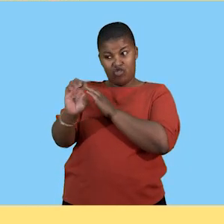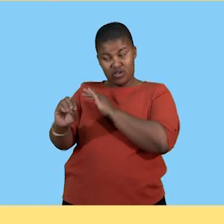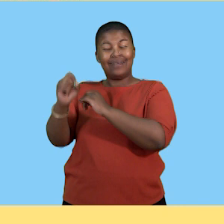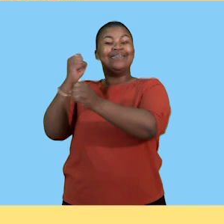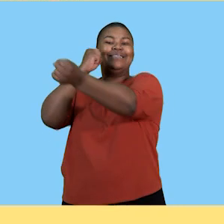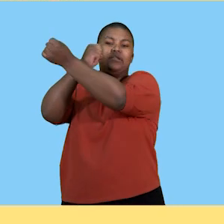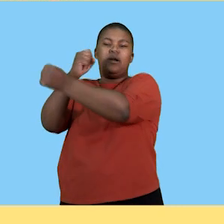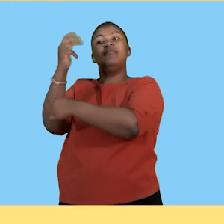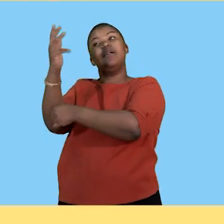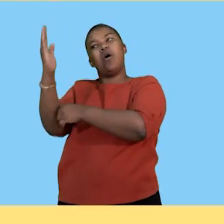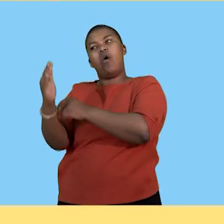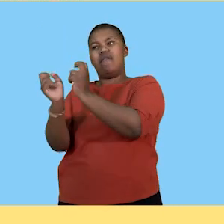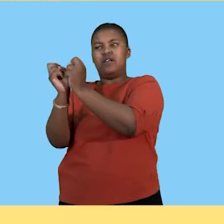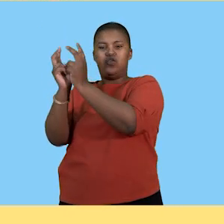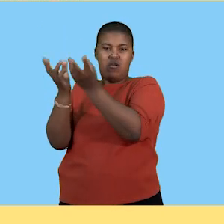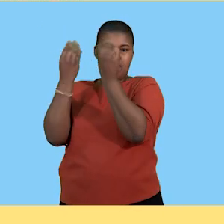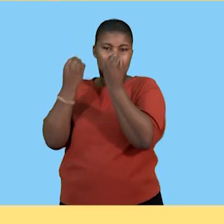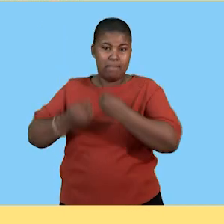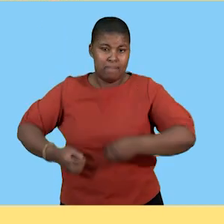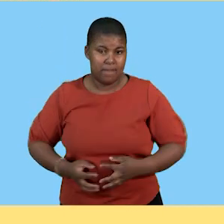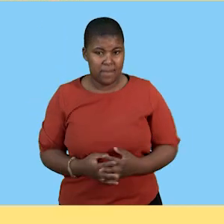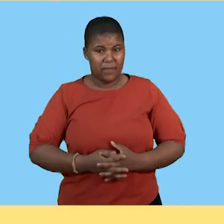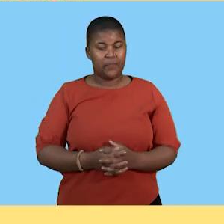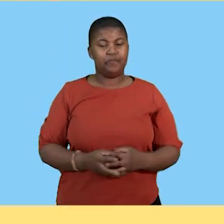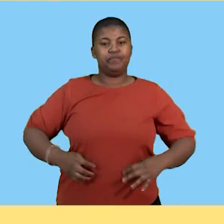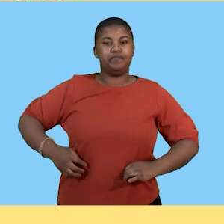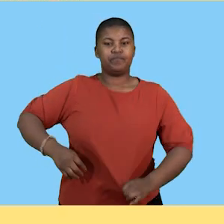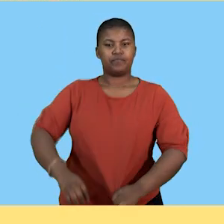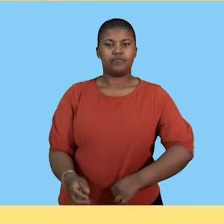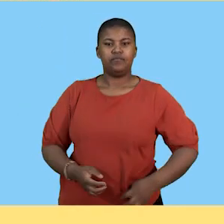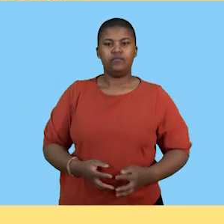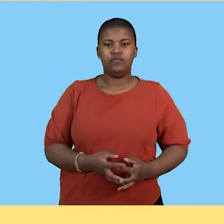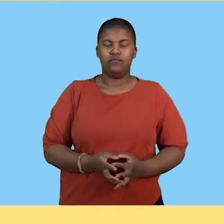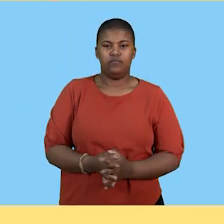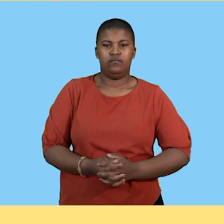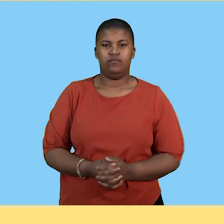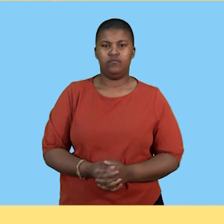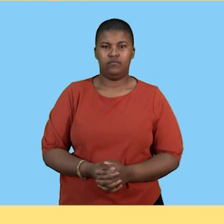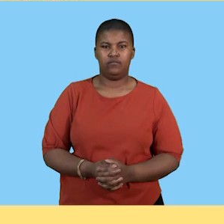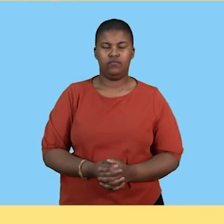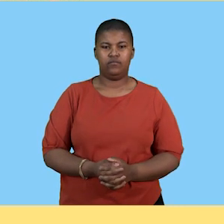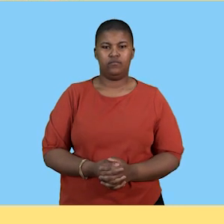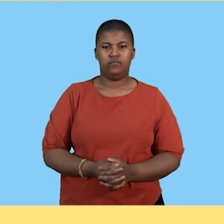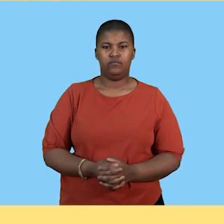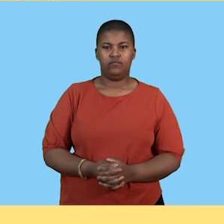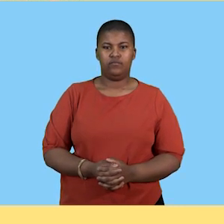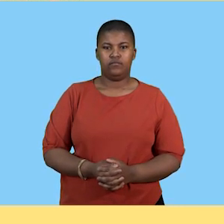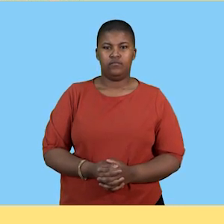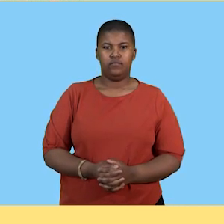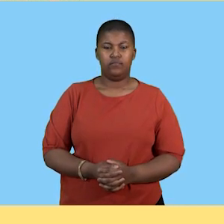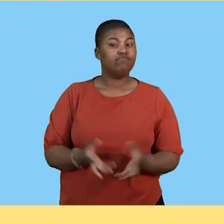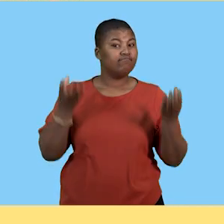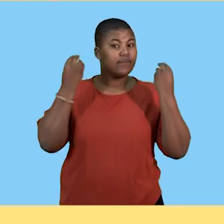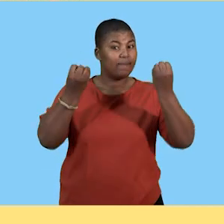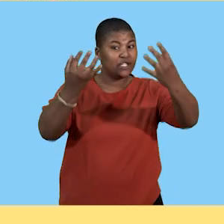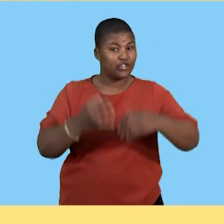160,000. Multiply that by 15%. All right? Then multiply that by 9 over